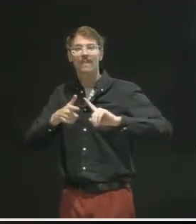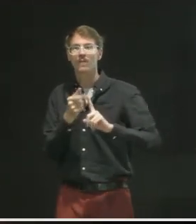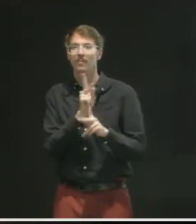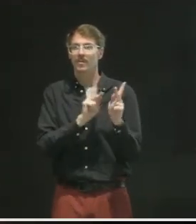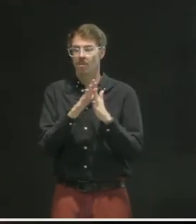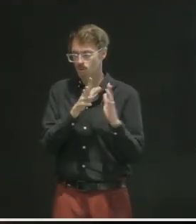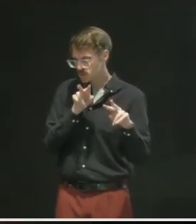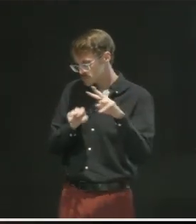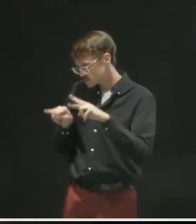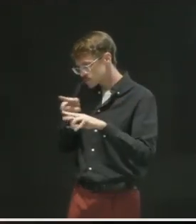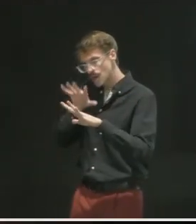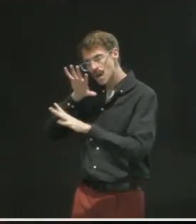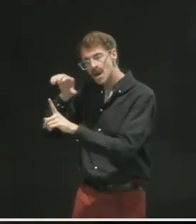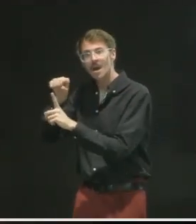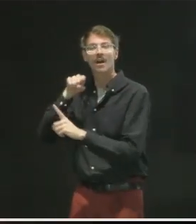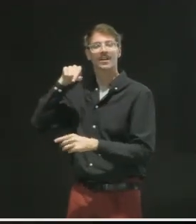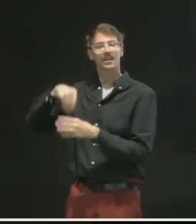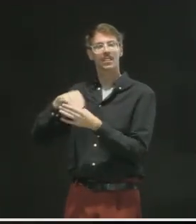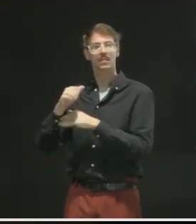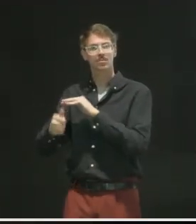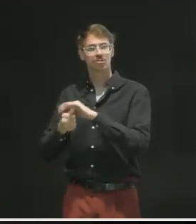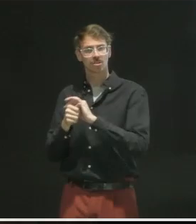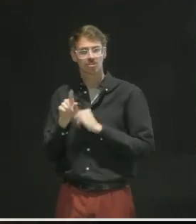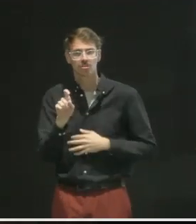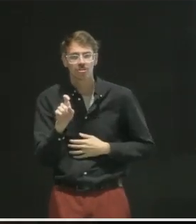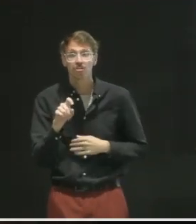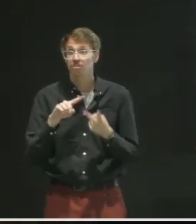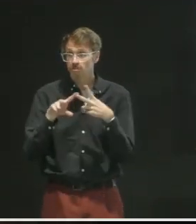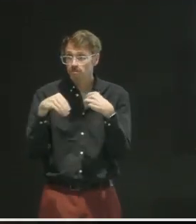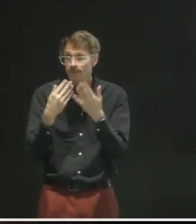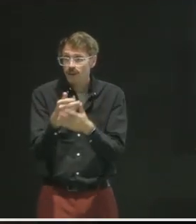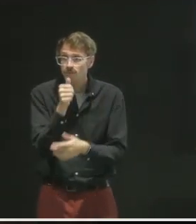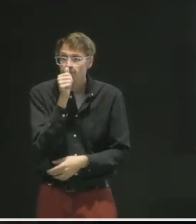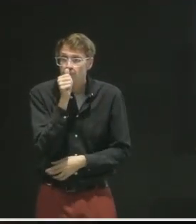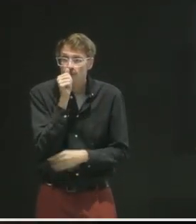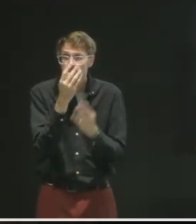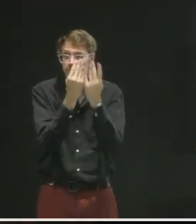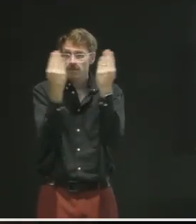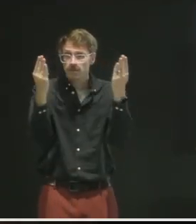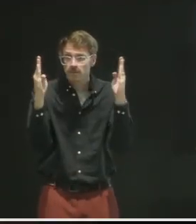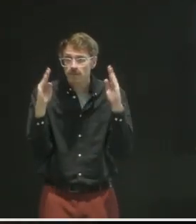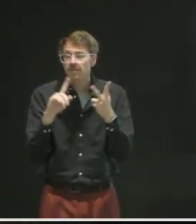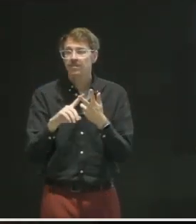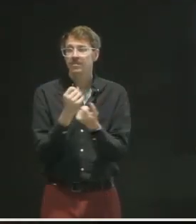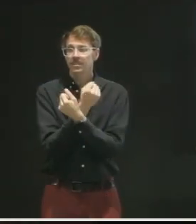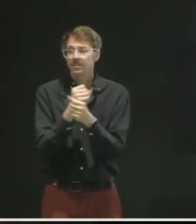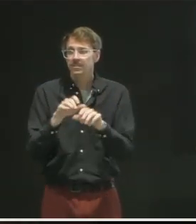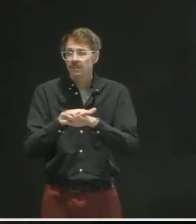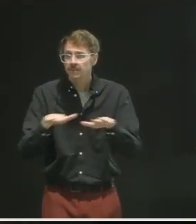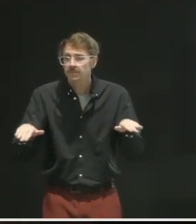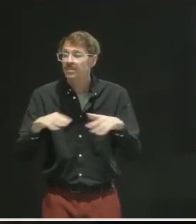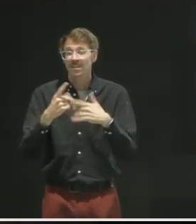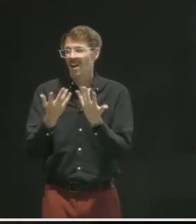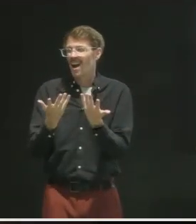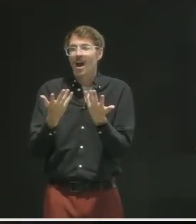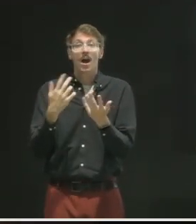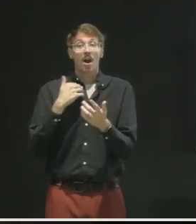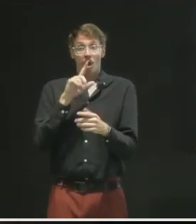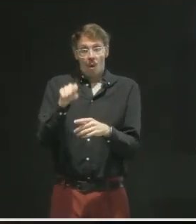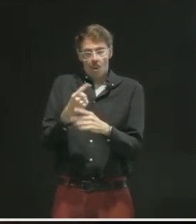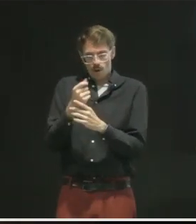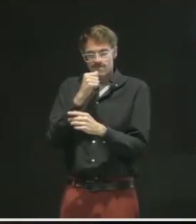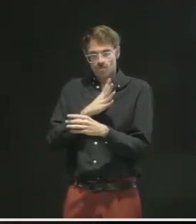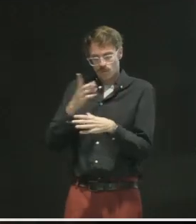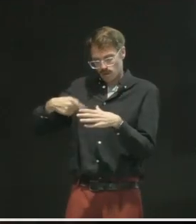perpetrators in that shelter? Can we provide women privacy, women safe spaces where they're only there by